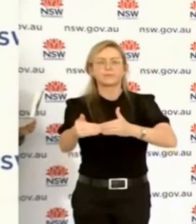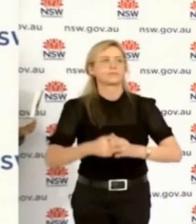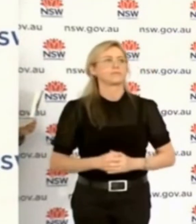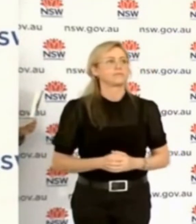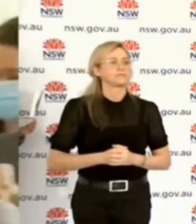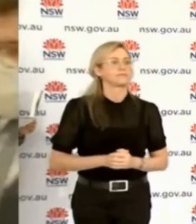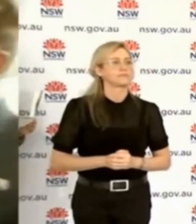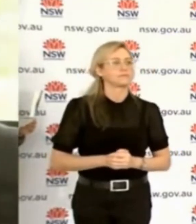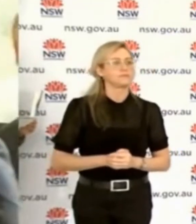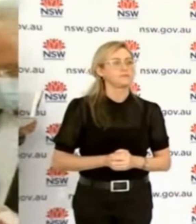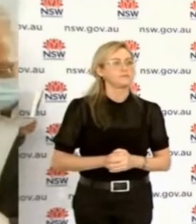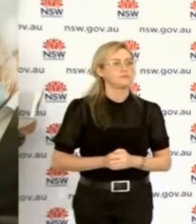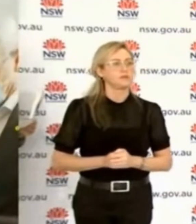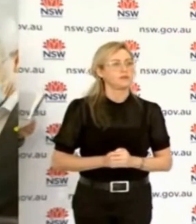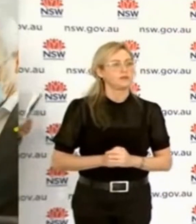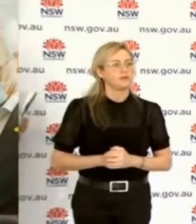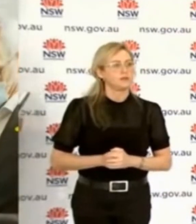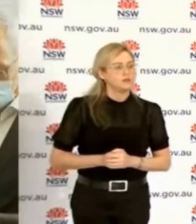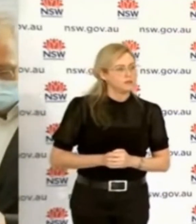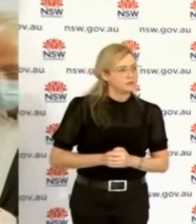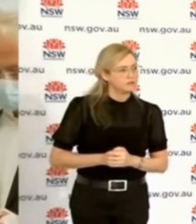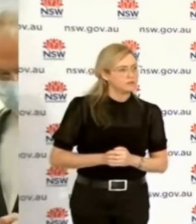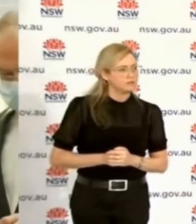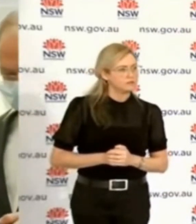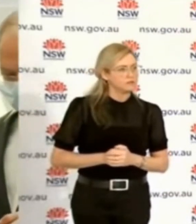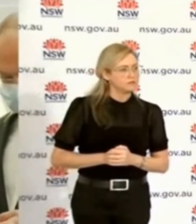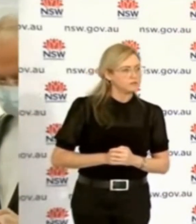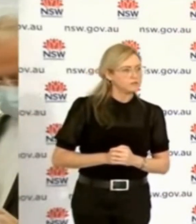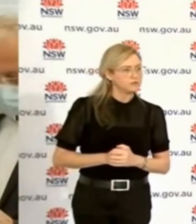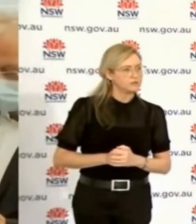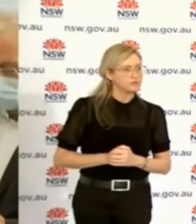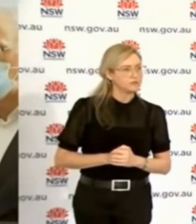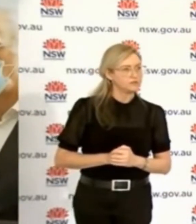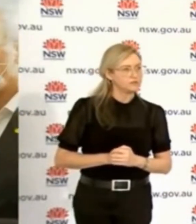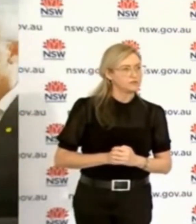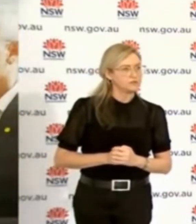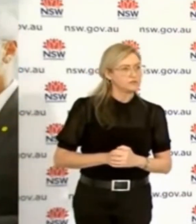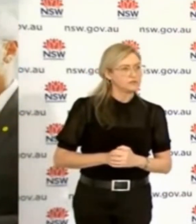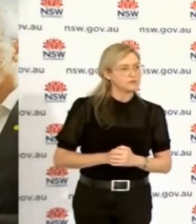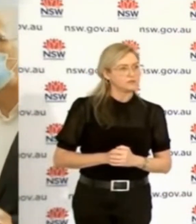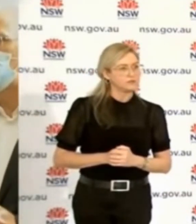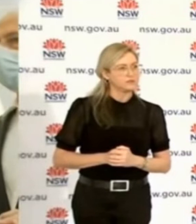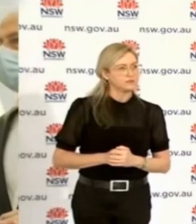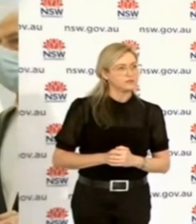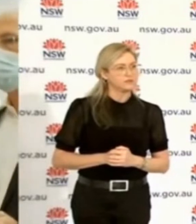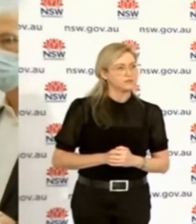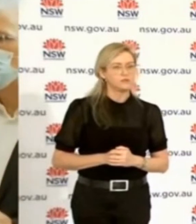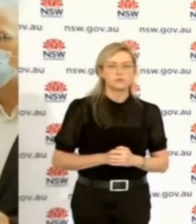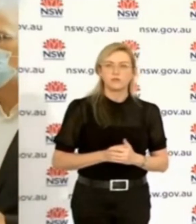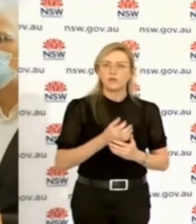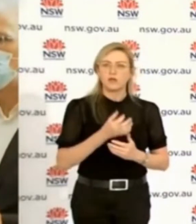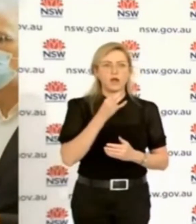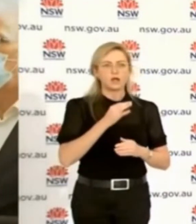now. Why will weddings be limited to just 50 people when pubs will be fully open, subject to 1 per 4 square metres rule? Can you explain? Well, I